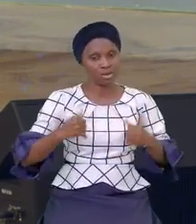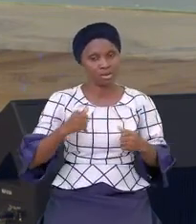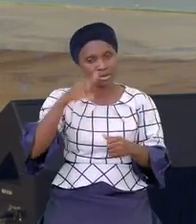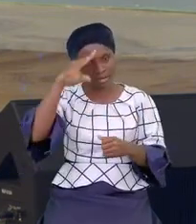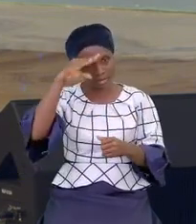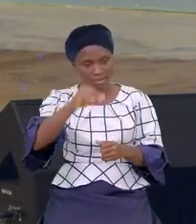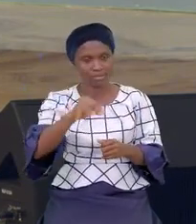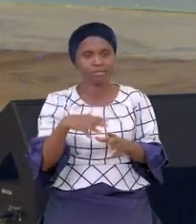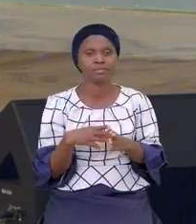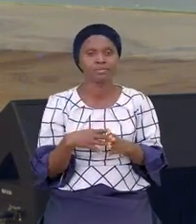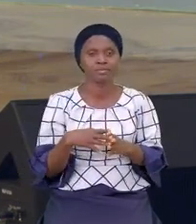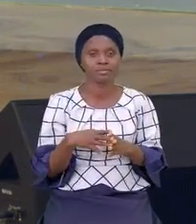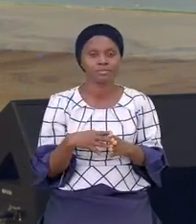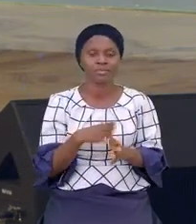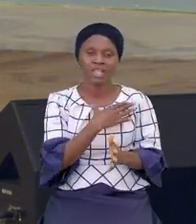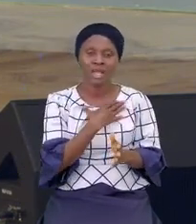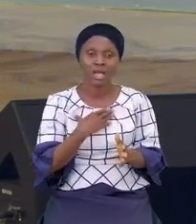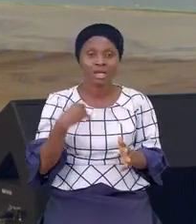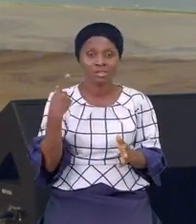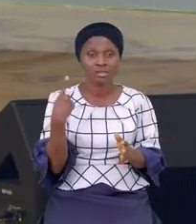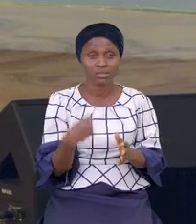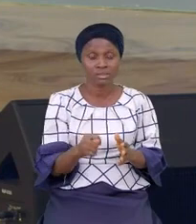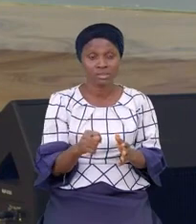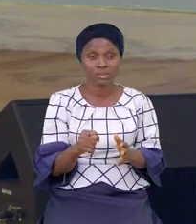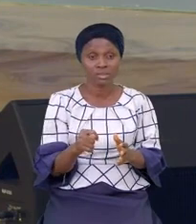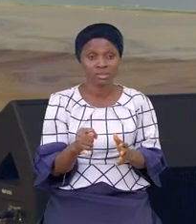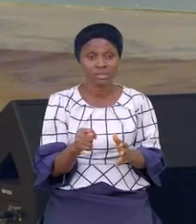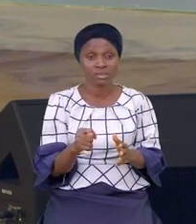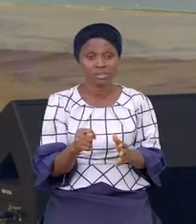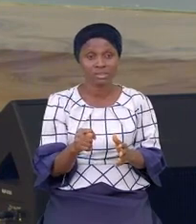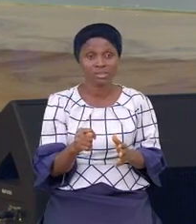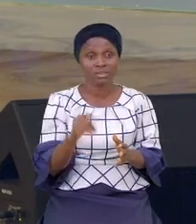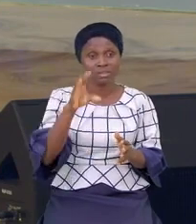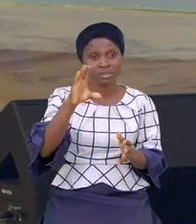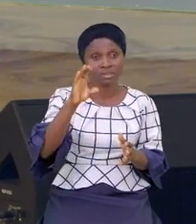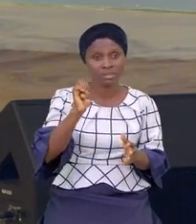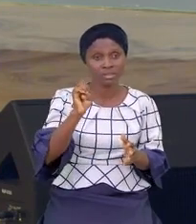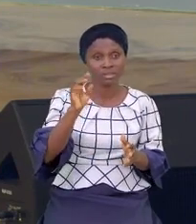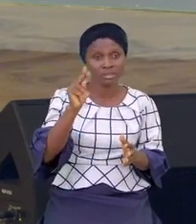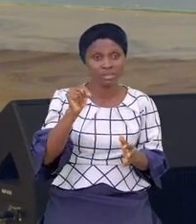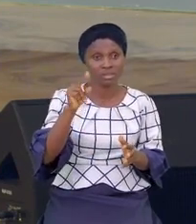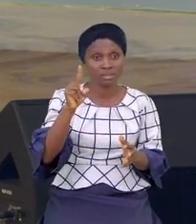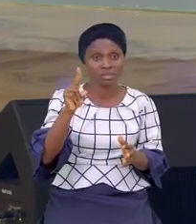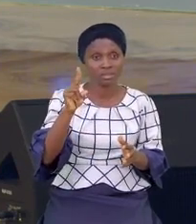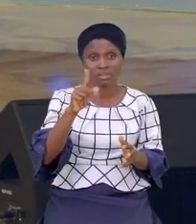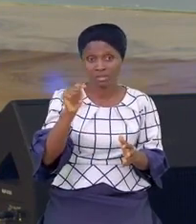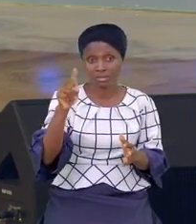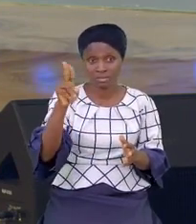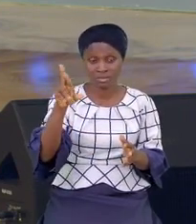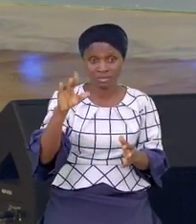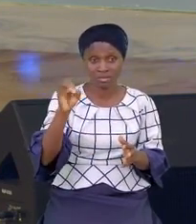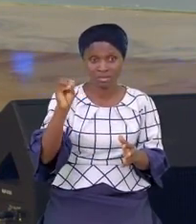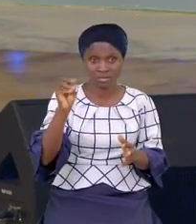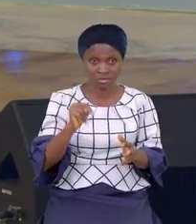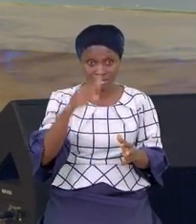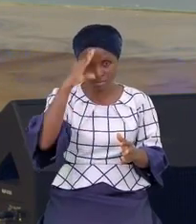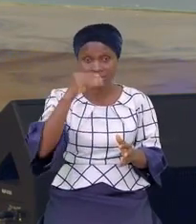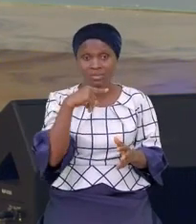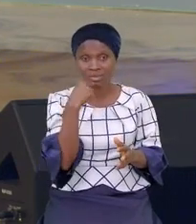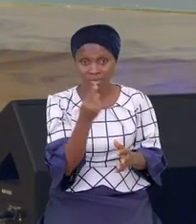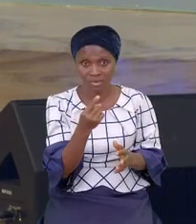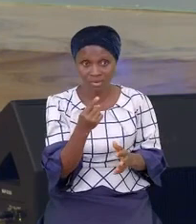him. And the centurion answered and said, Lord, I am not